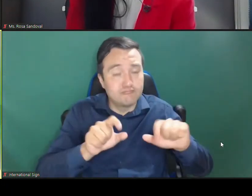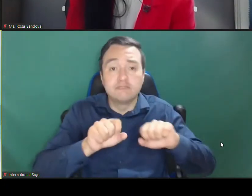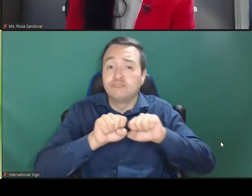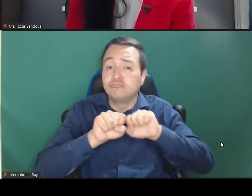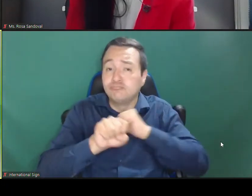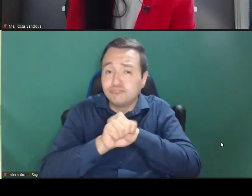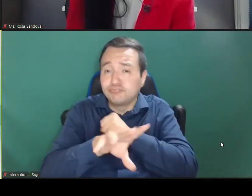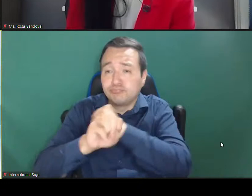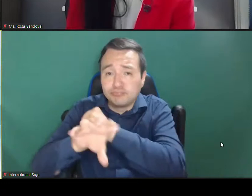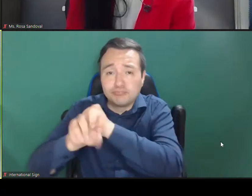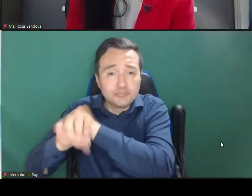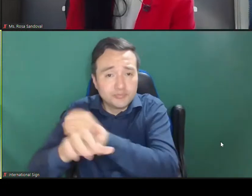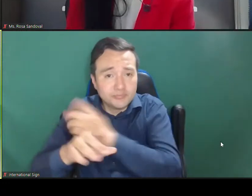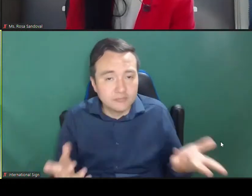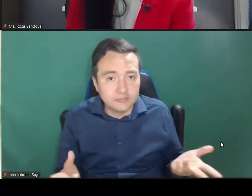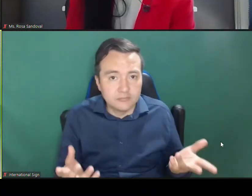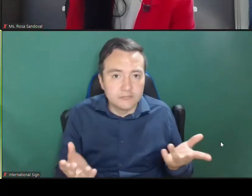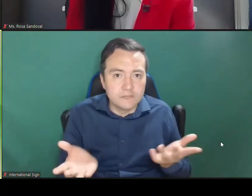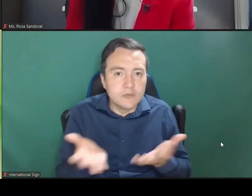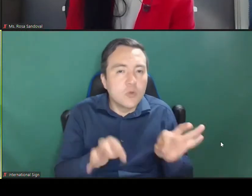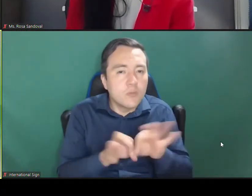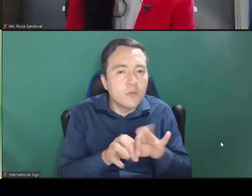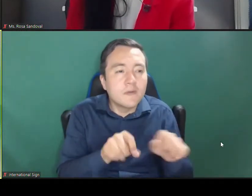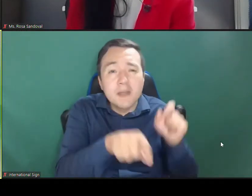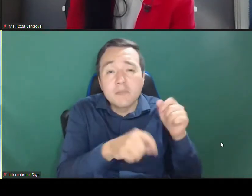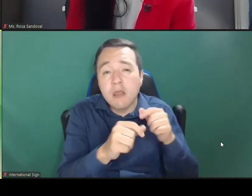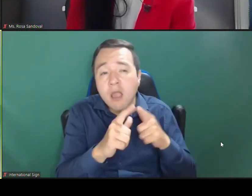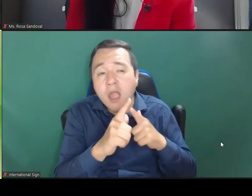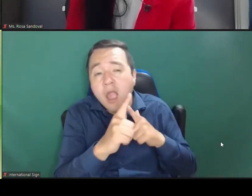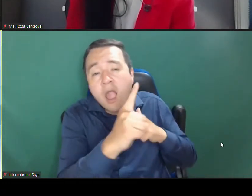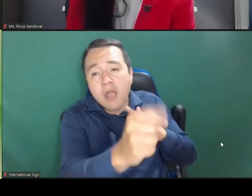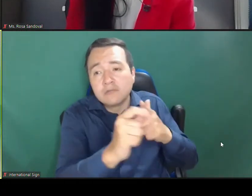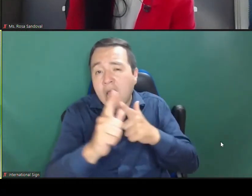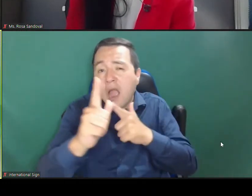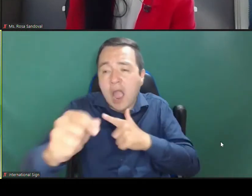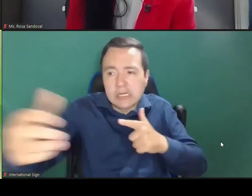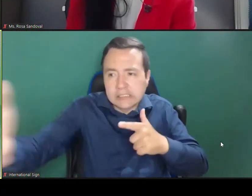include people who are